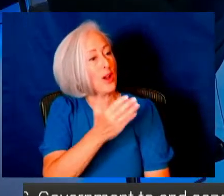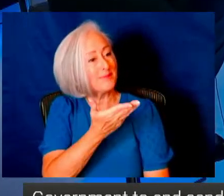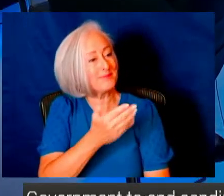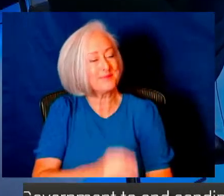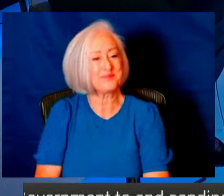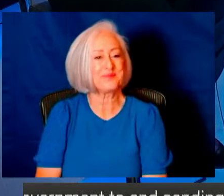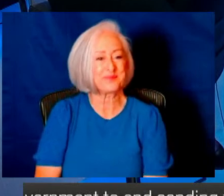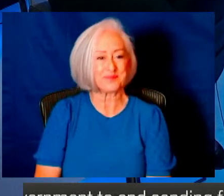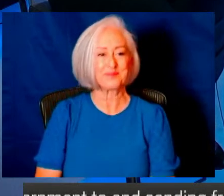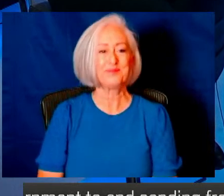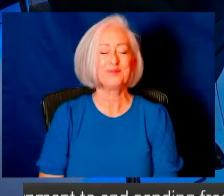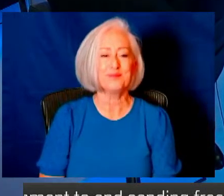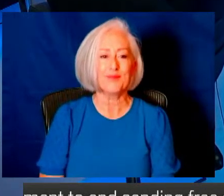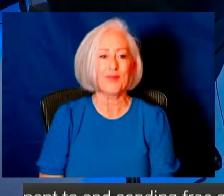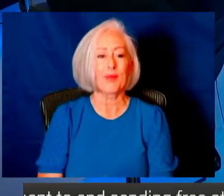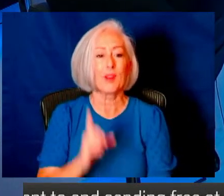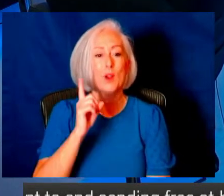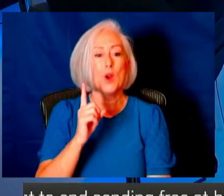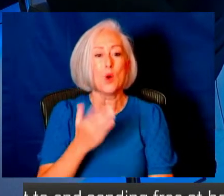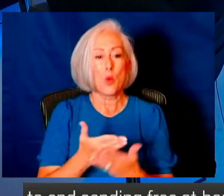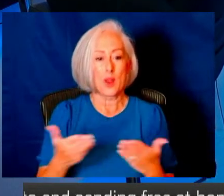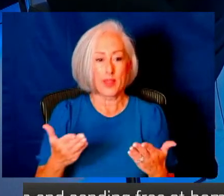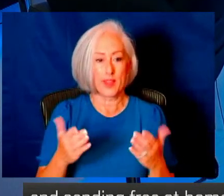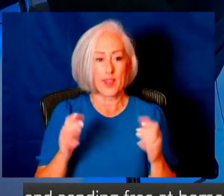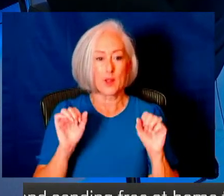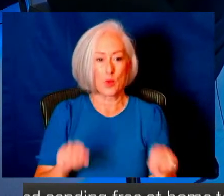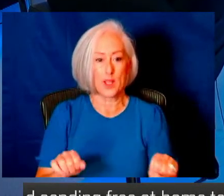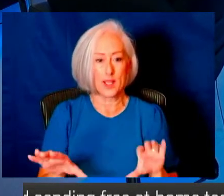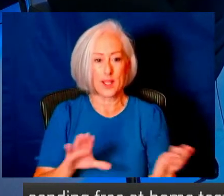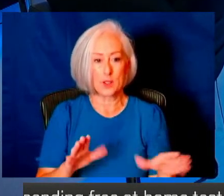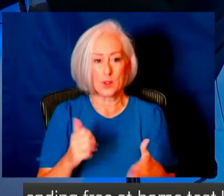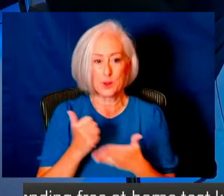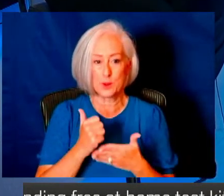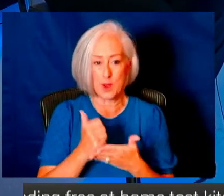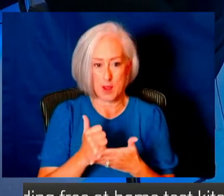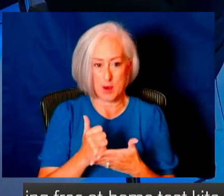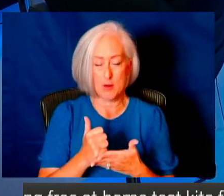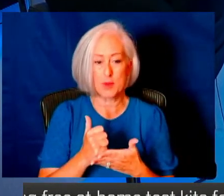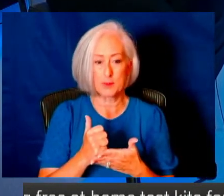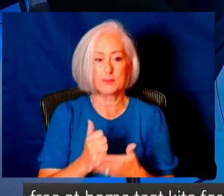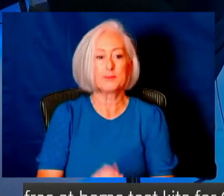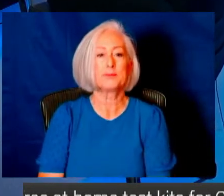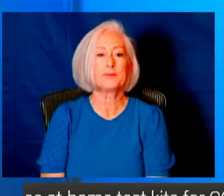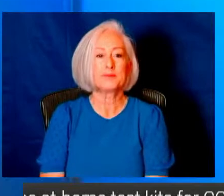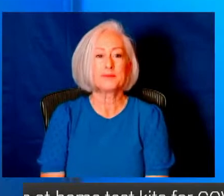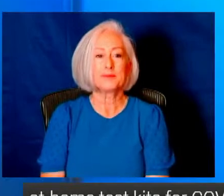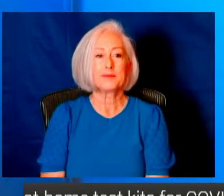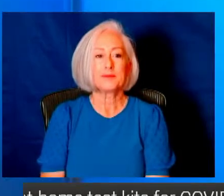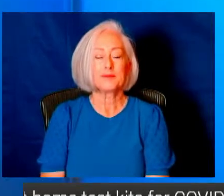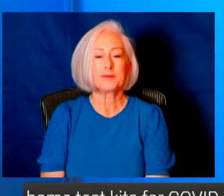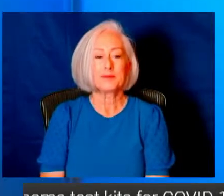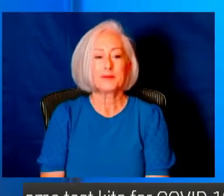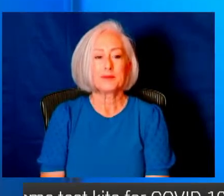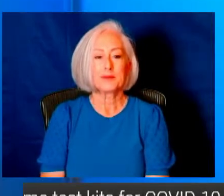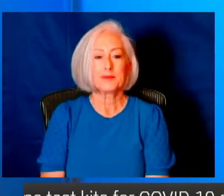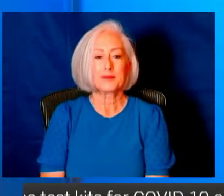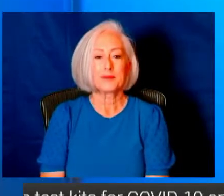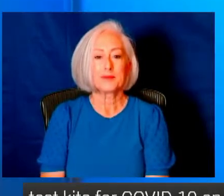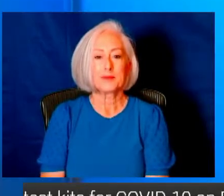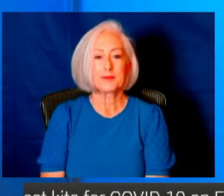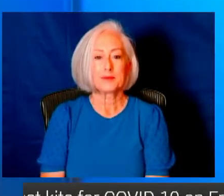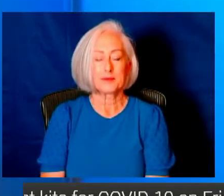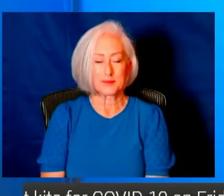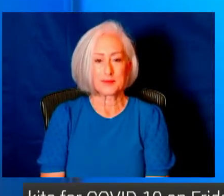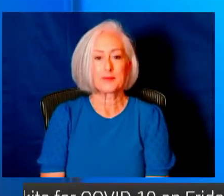I think one way that we can help would be to, you sort of hit on it, Sierra, this fine